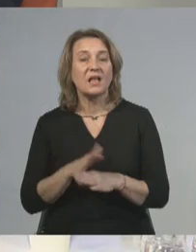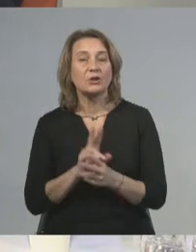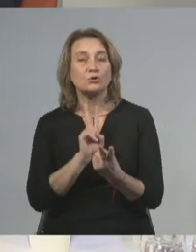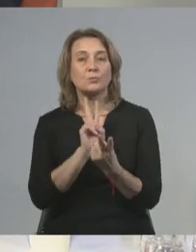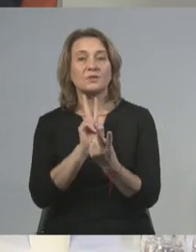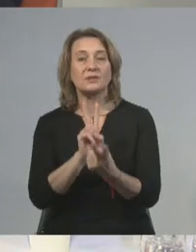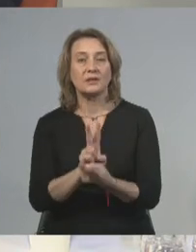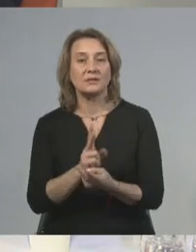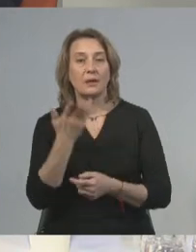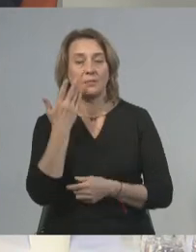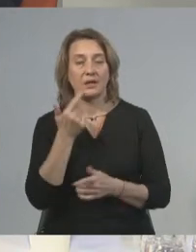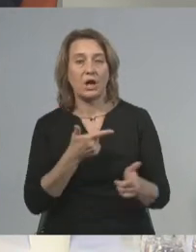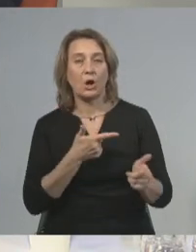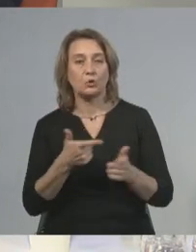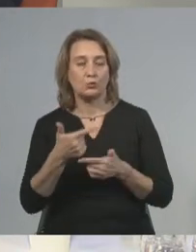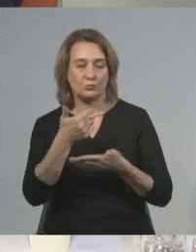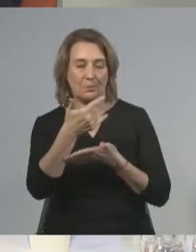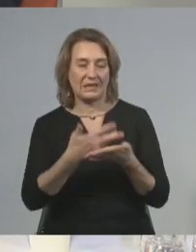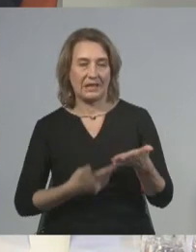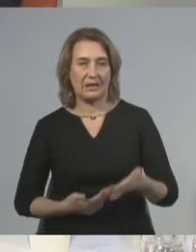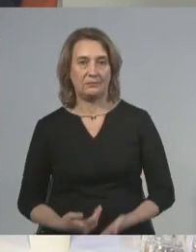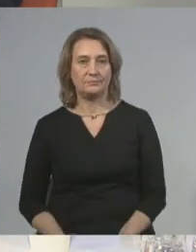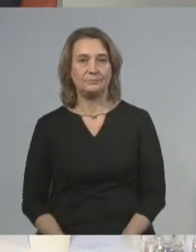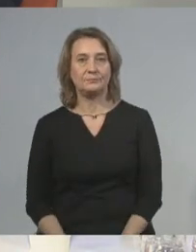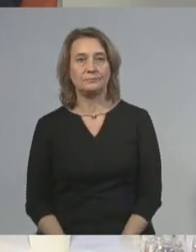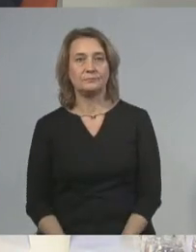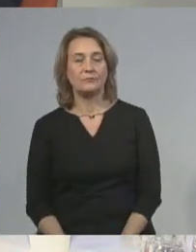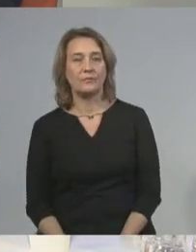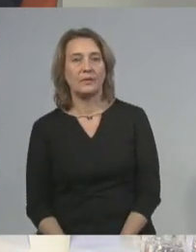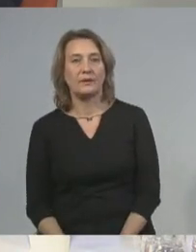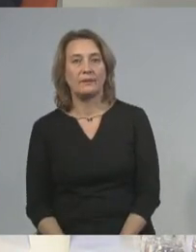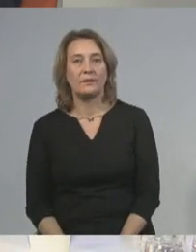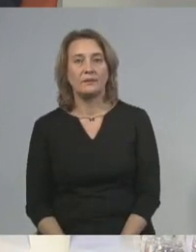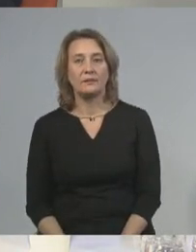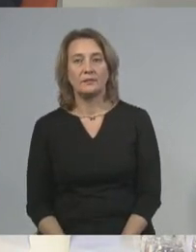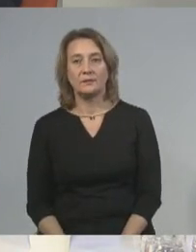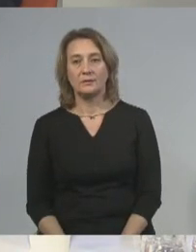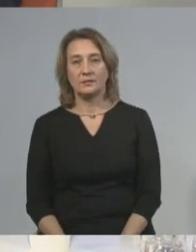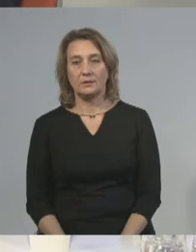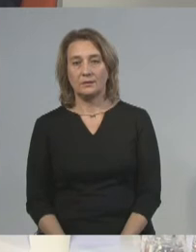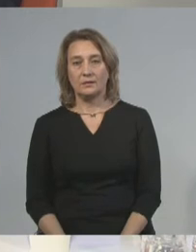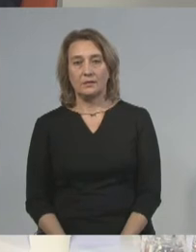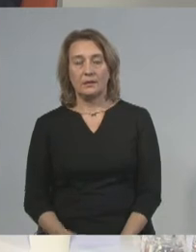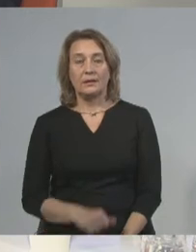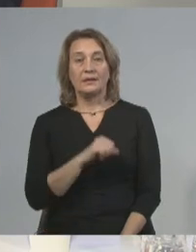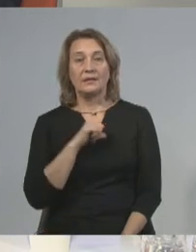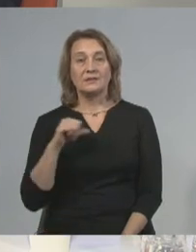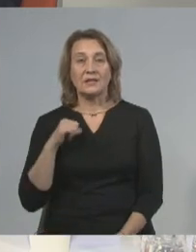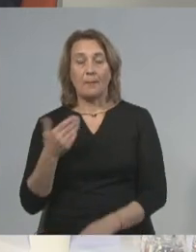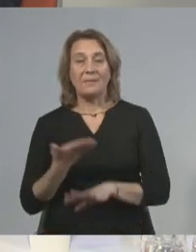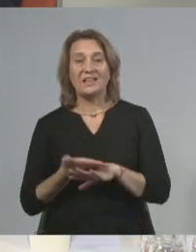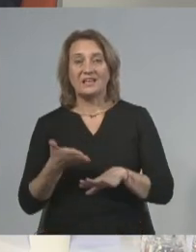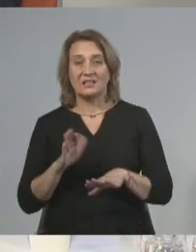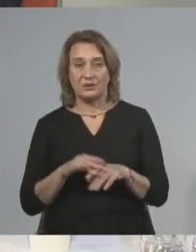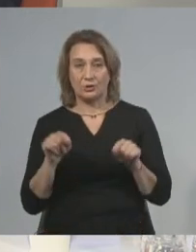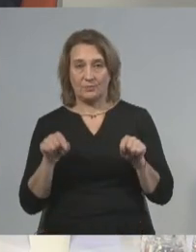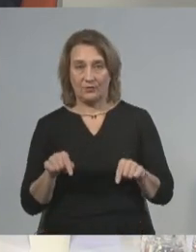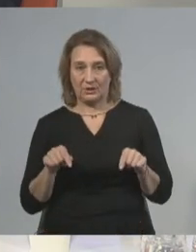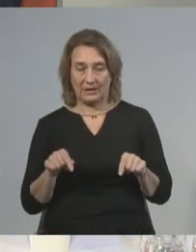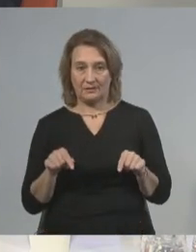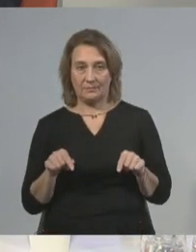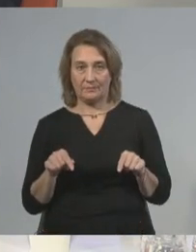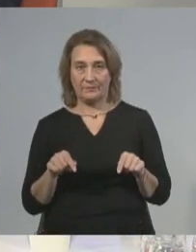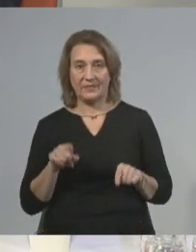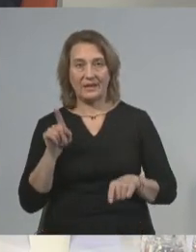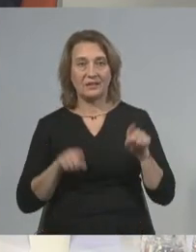uh what challenges do you face when you prepare report uh reporting on these women well probably the most